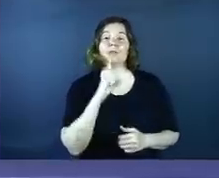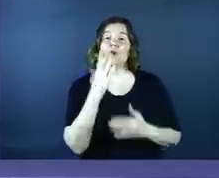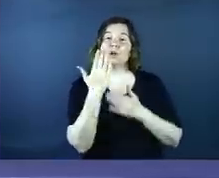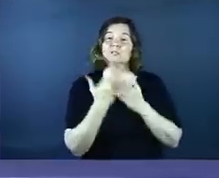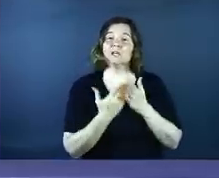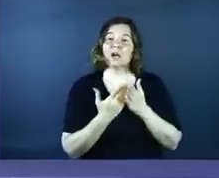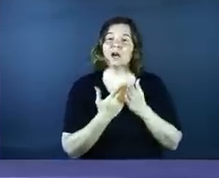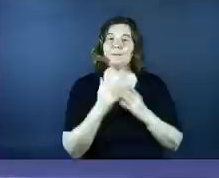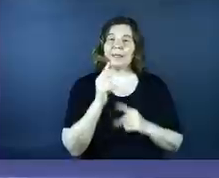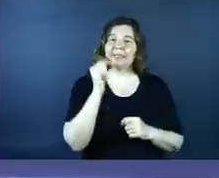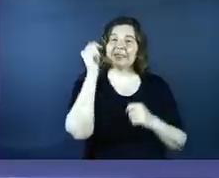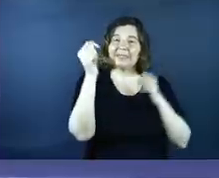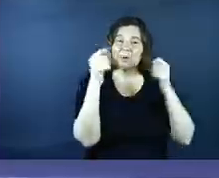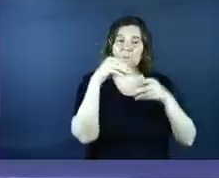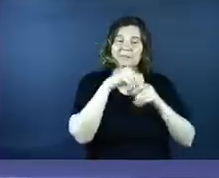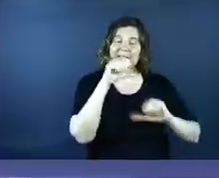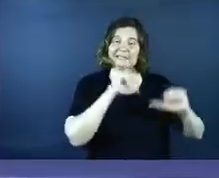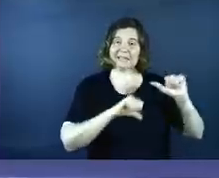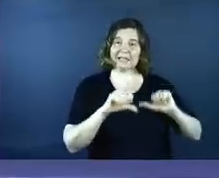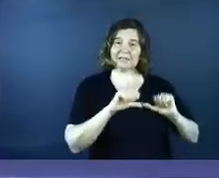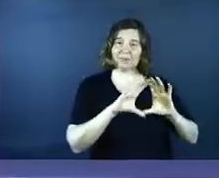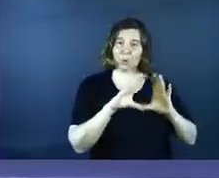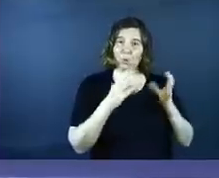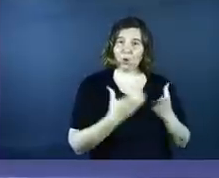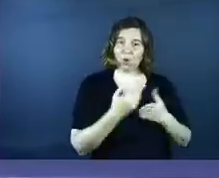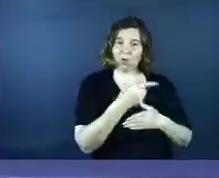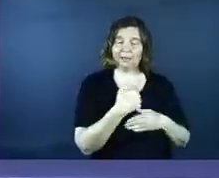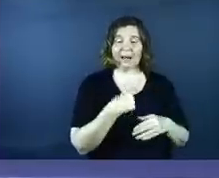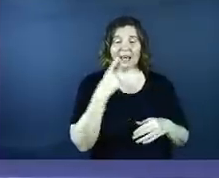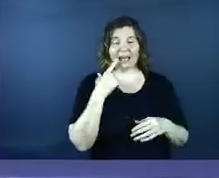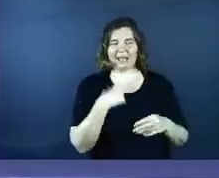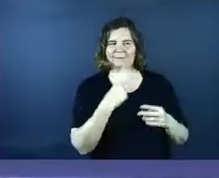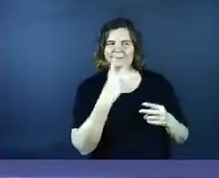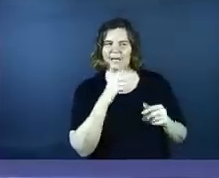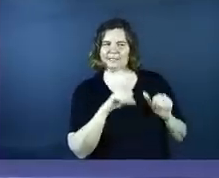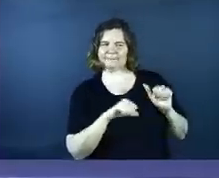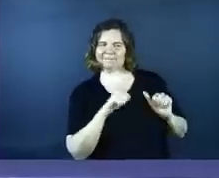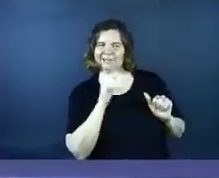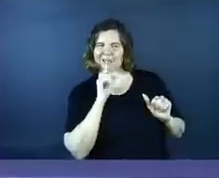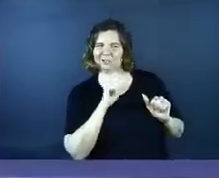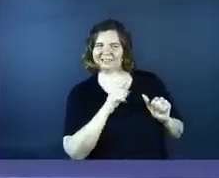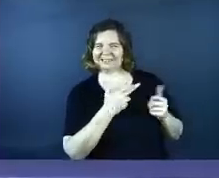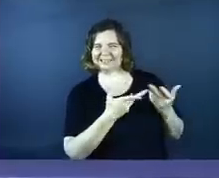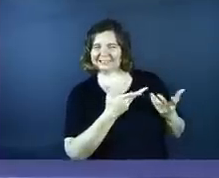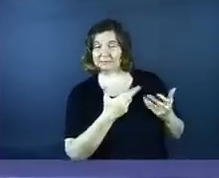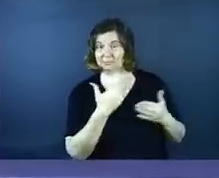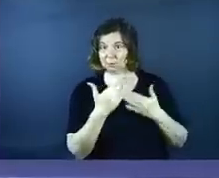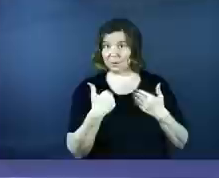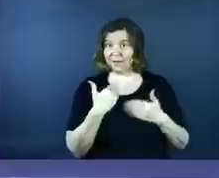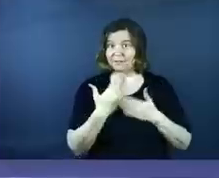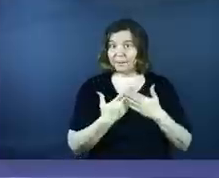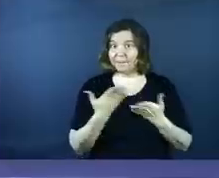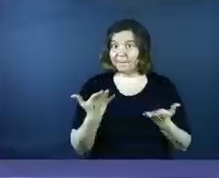some theories within the scientific world that I have doubts about. Do you have doubts about some of them? Oh,